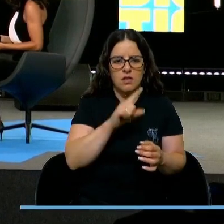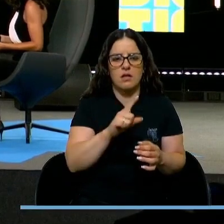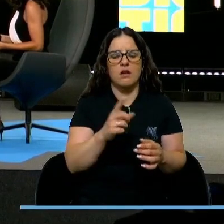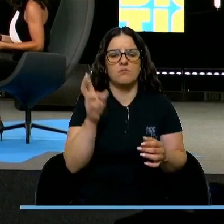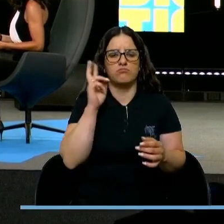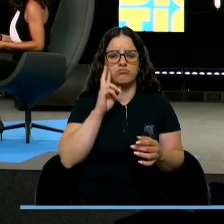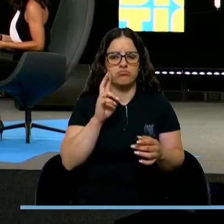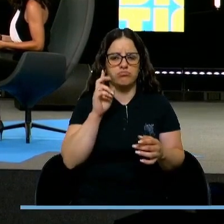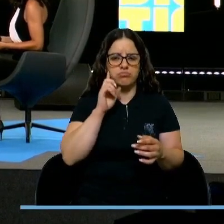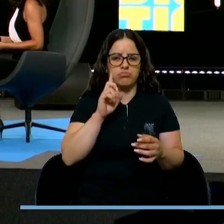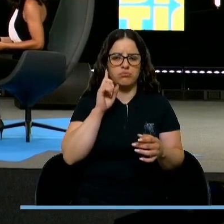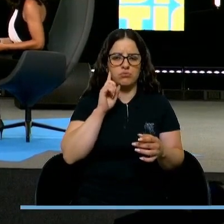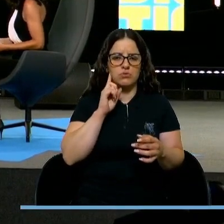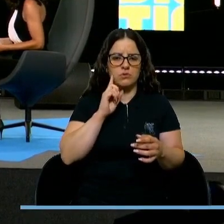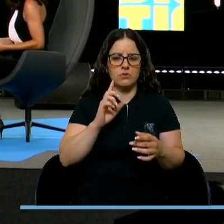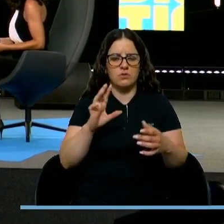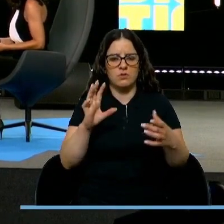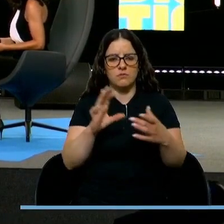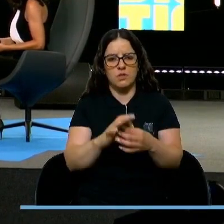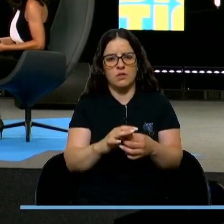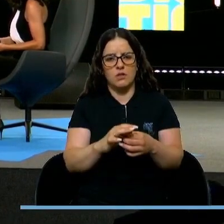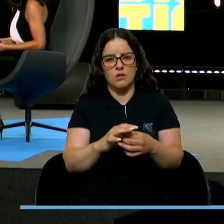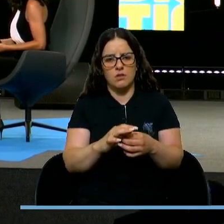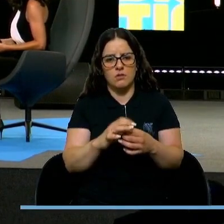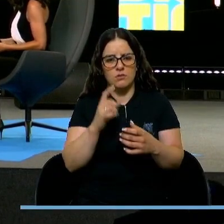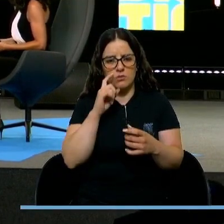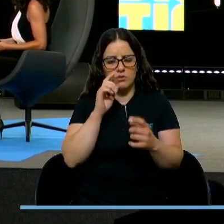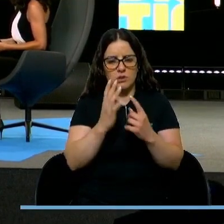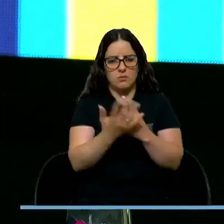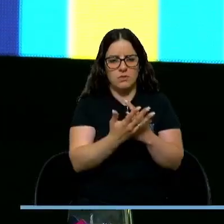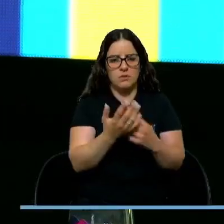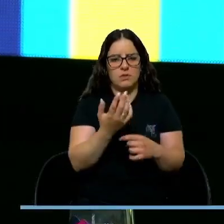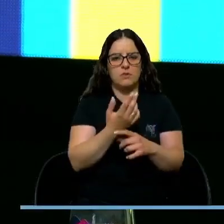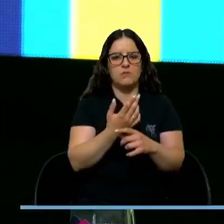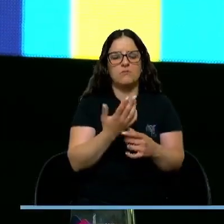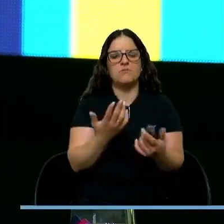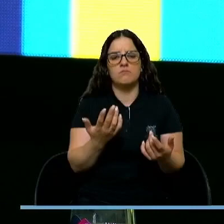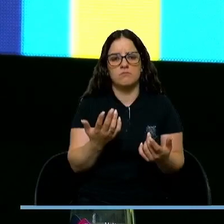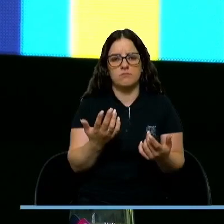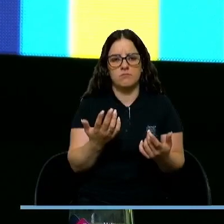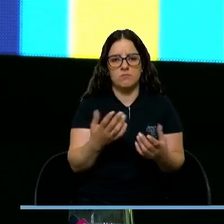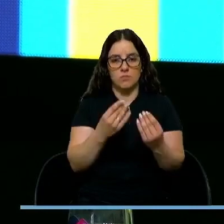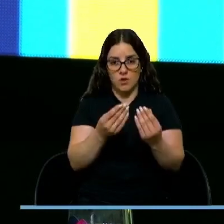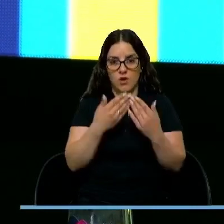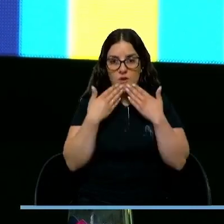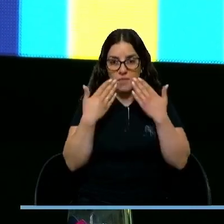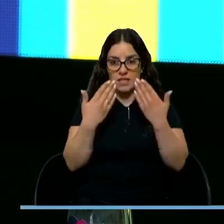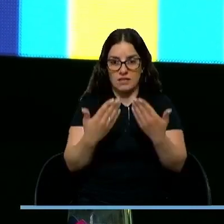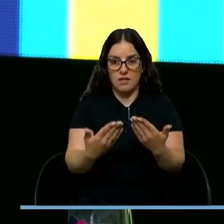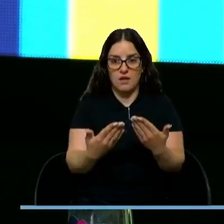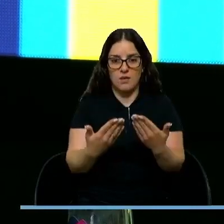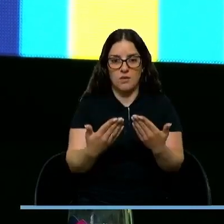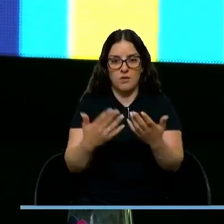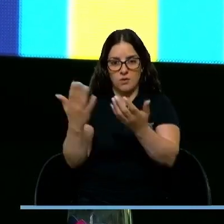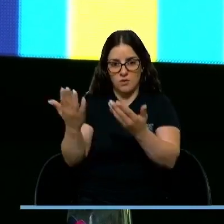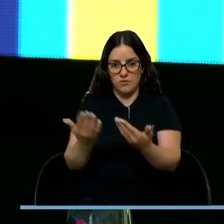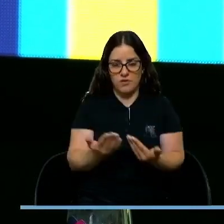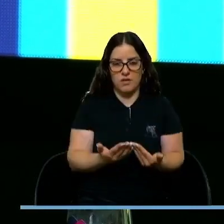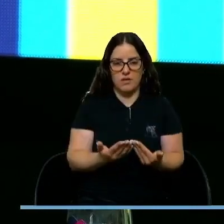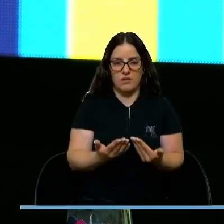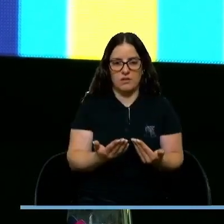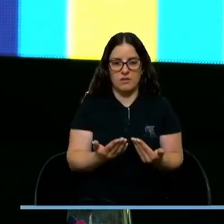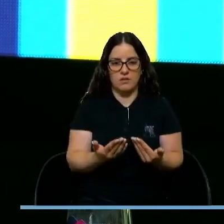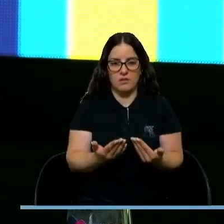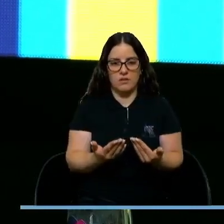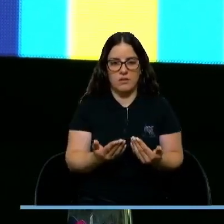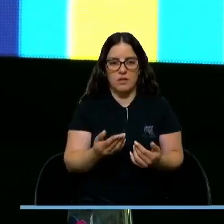it be that important for sustainability? Why is it that important? Well, muito obrigado por el convite. Thank you very much